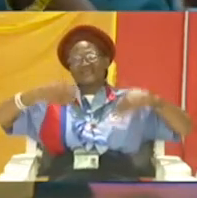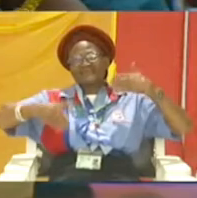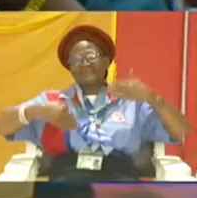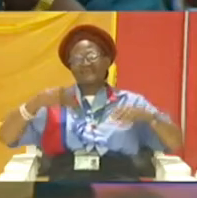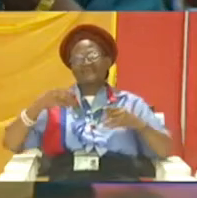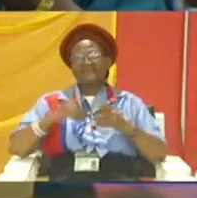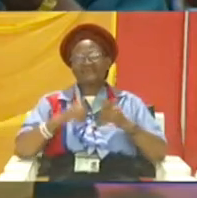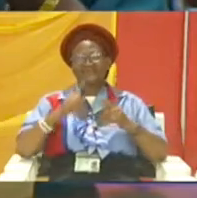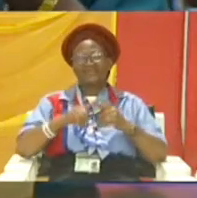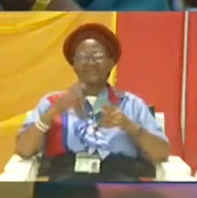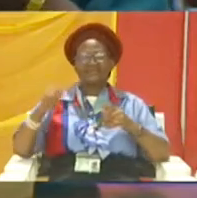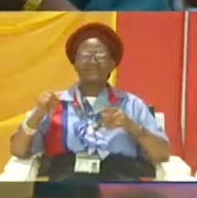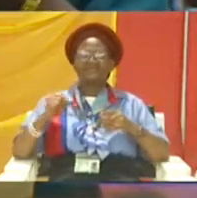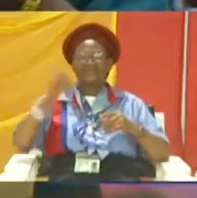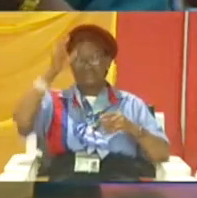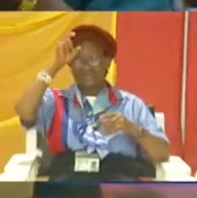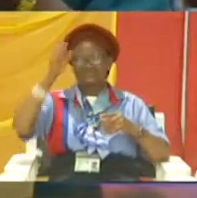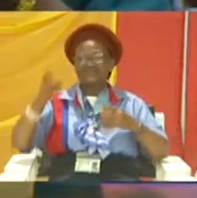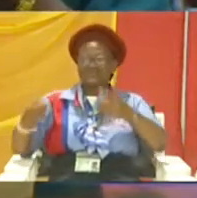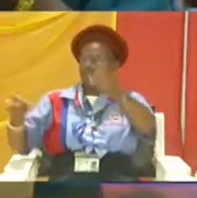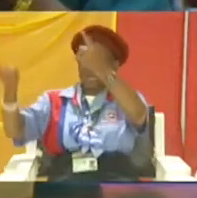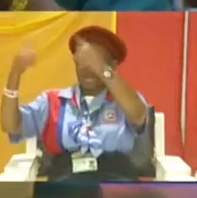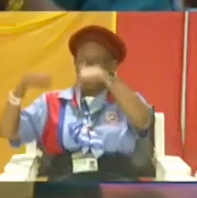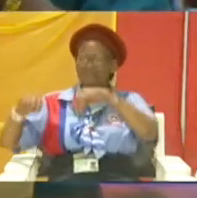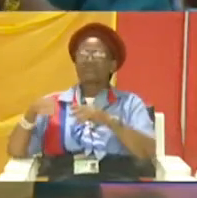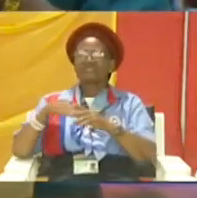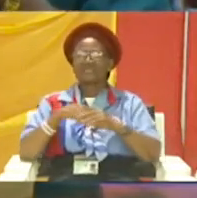then the devil came in